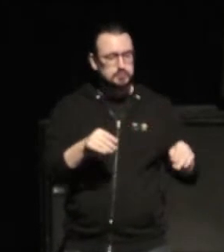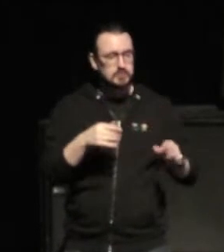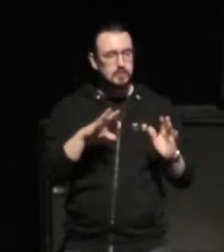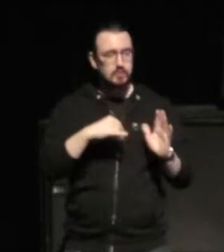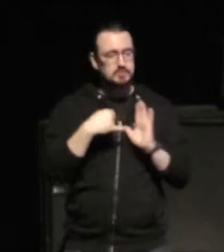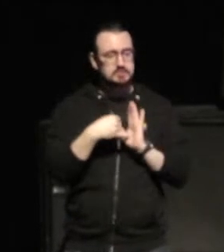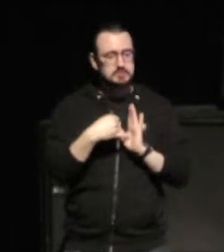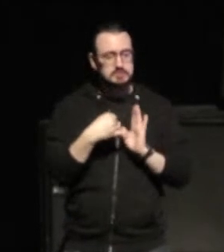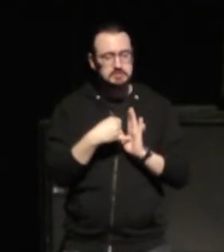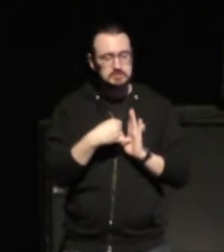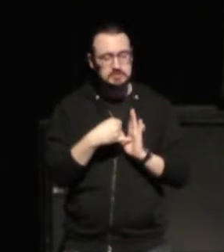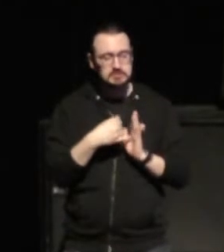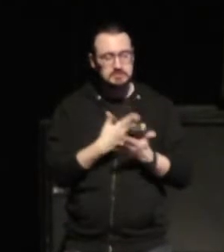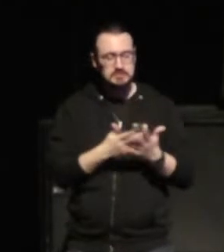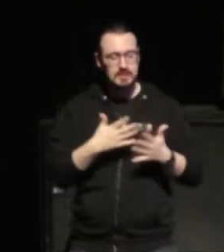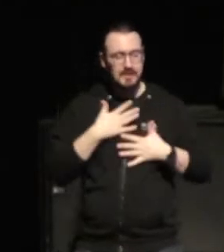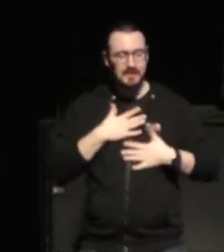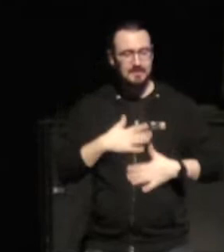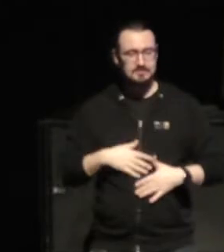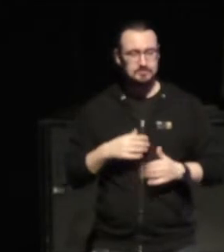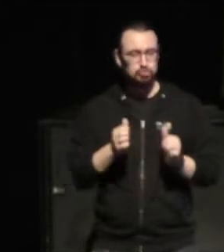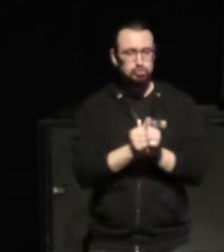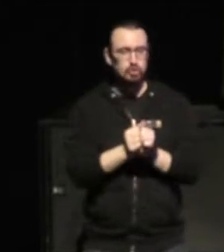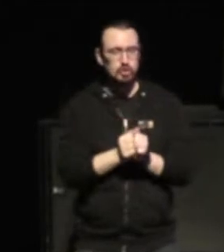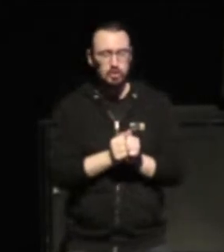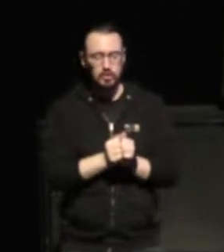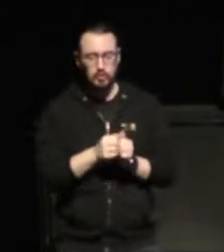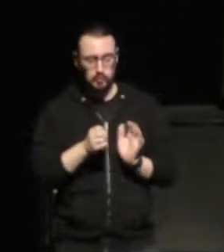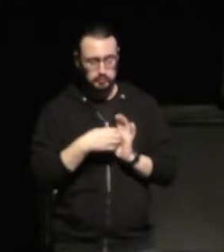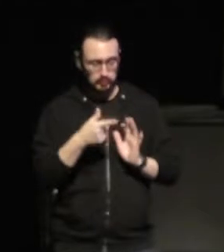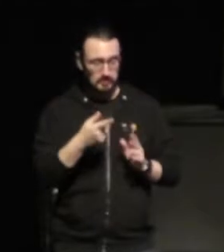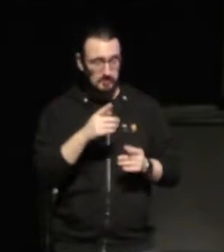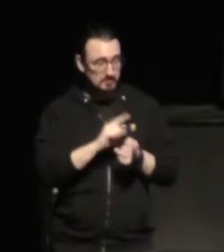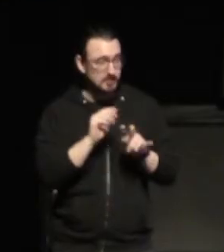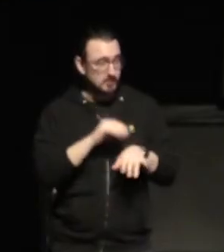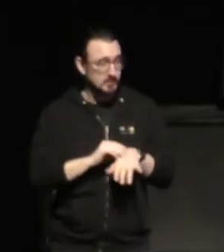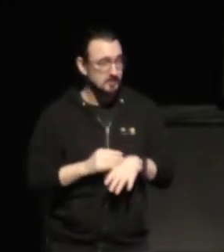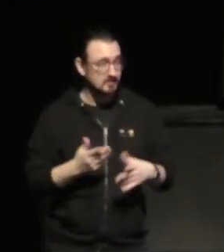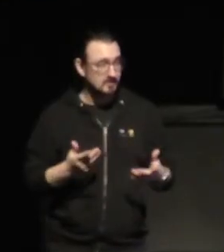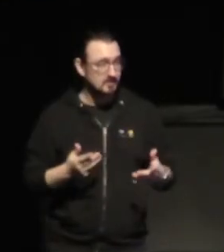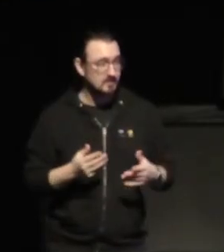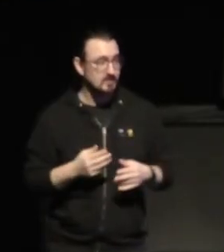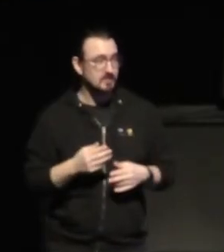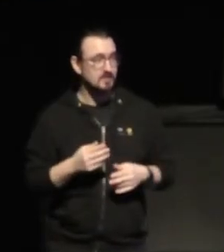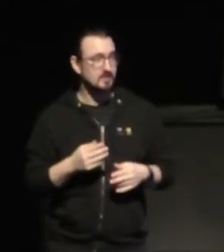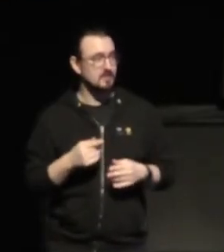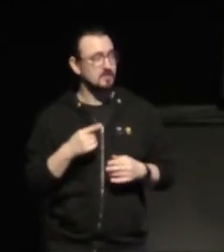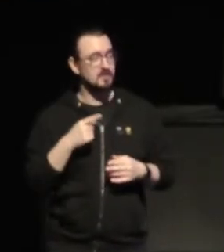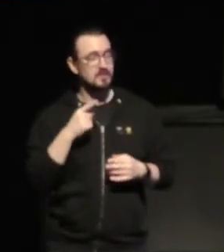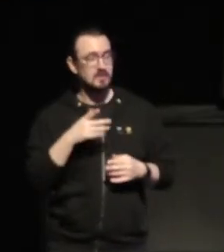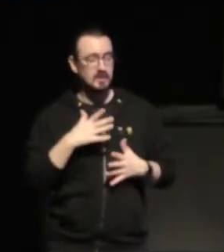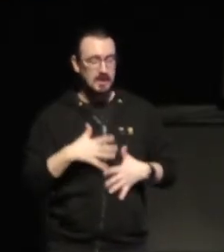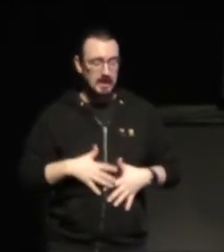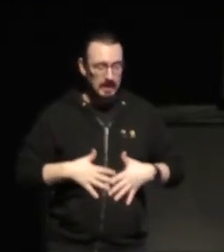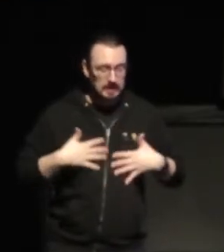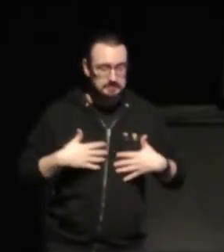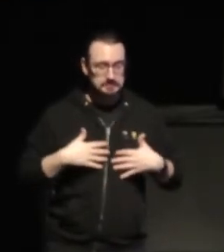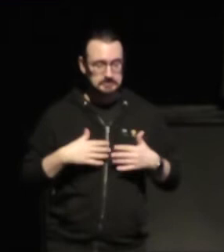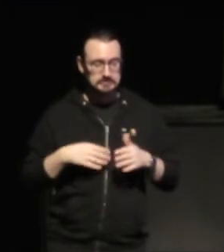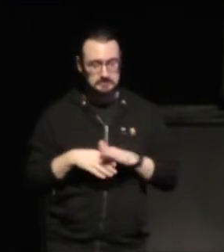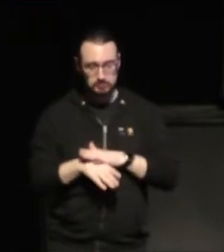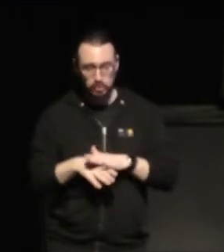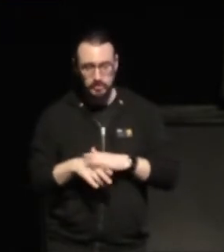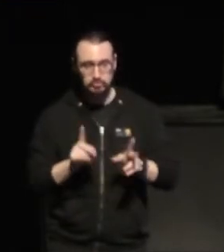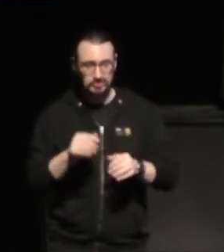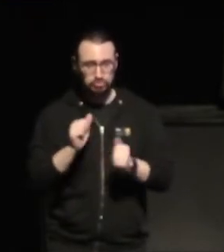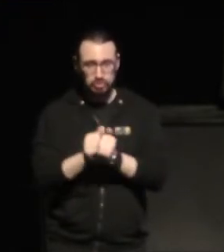include the healthy part, because you're gonna get sick. So you need to have a saving for, you